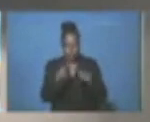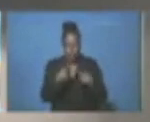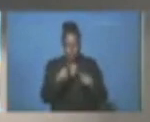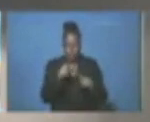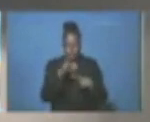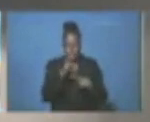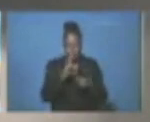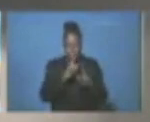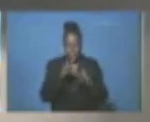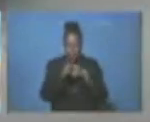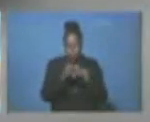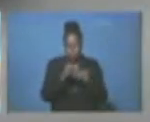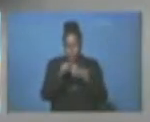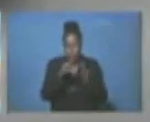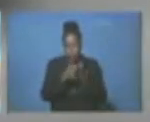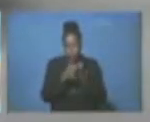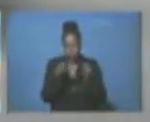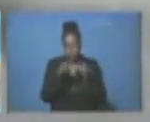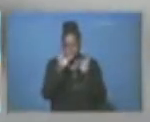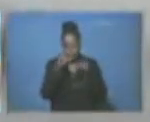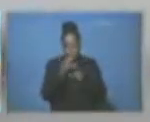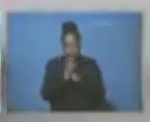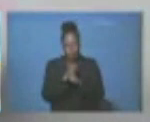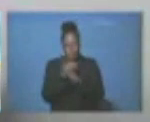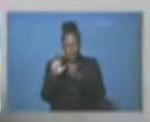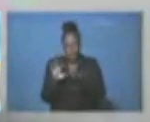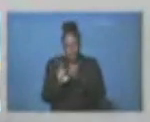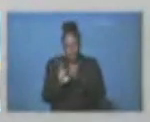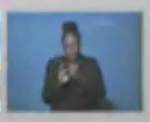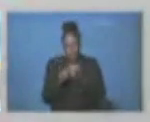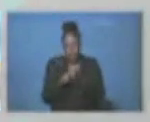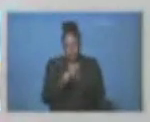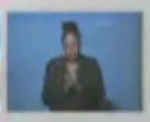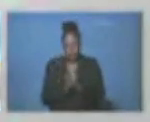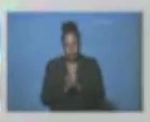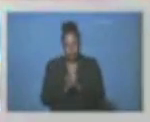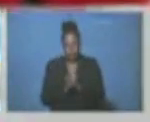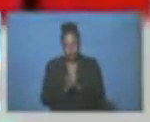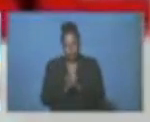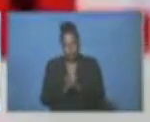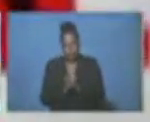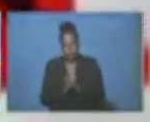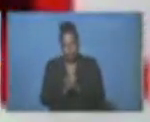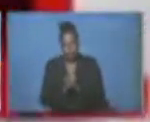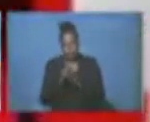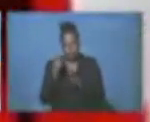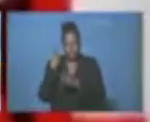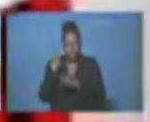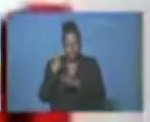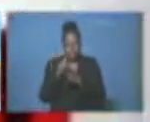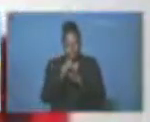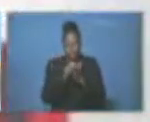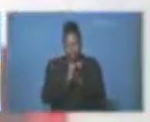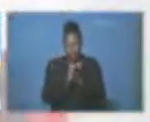we need to talk more about it. So that's why there's no framework attached to it. The draft legislation, the Sexual Offenses Amendment Bill 2022, that